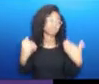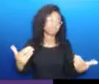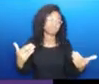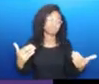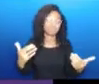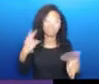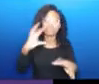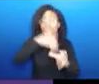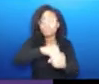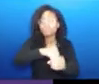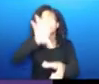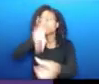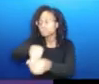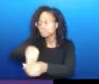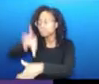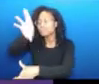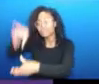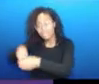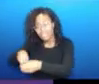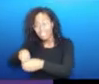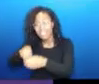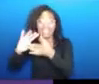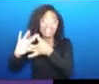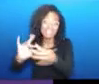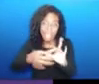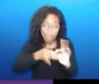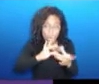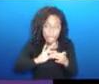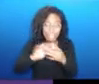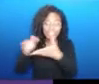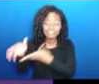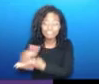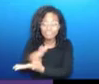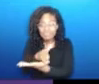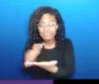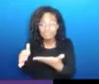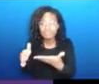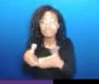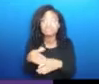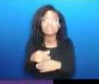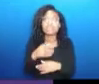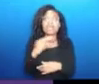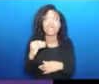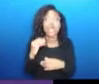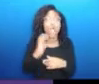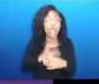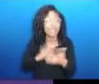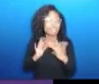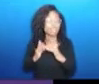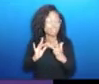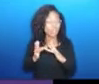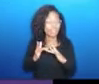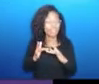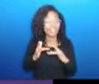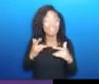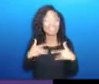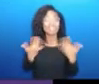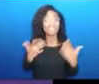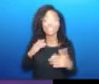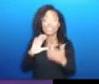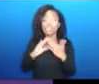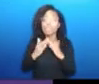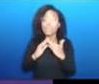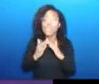great places to network, share, and learn. We do our virtual events called Community Guest